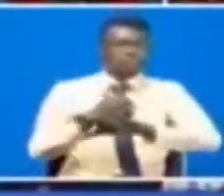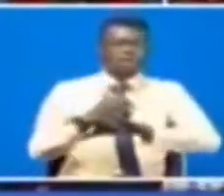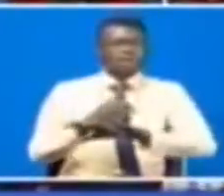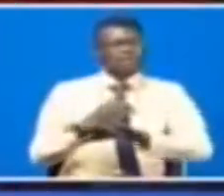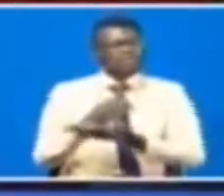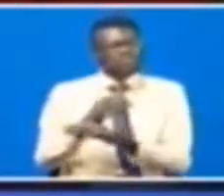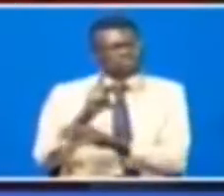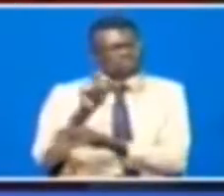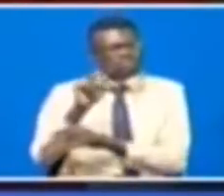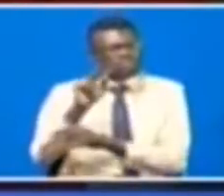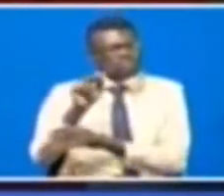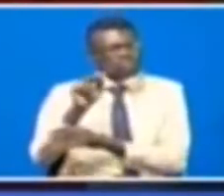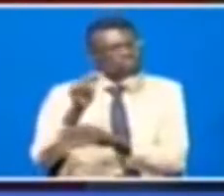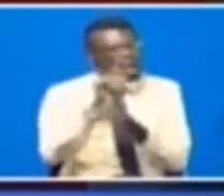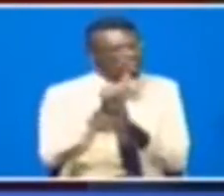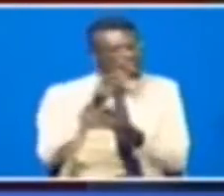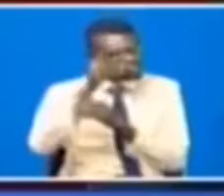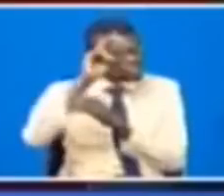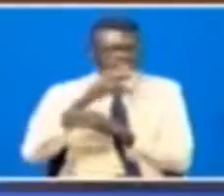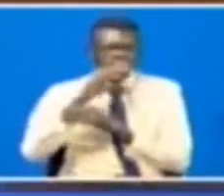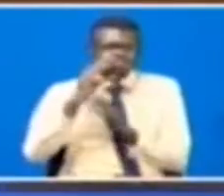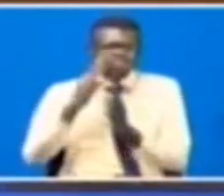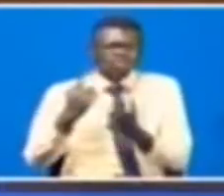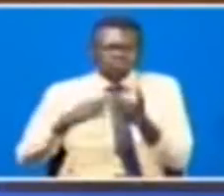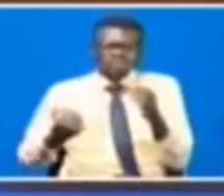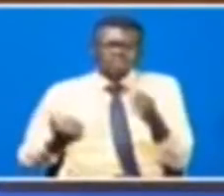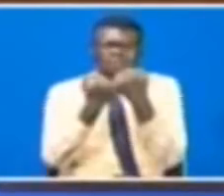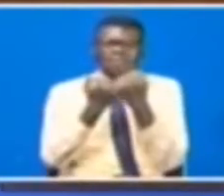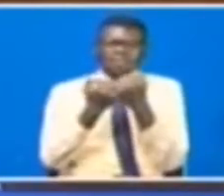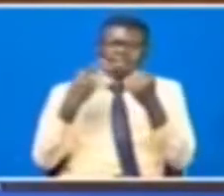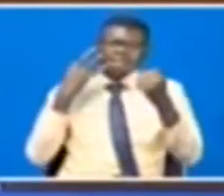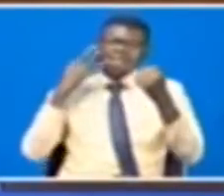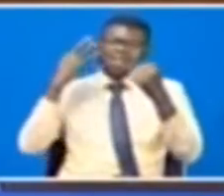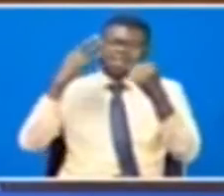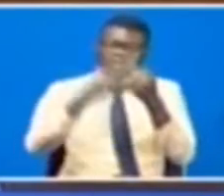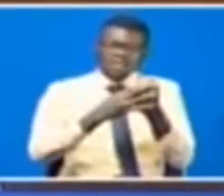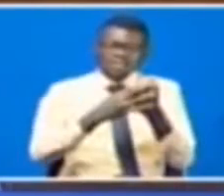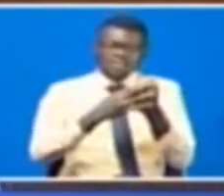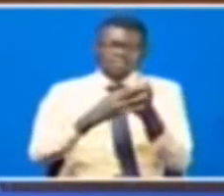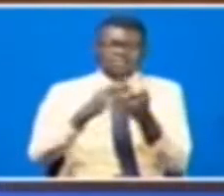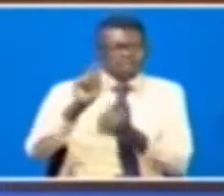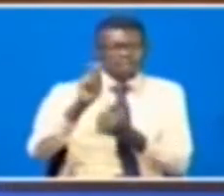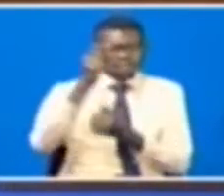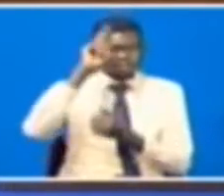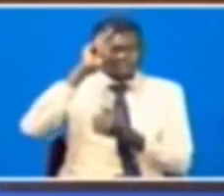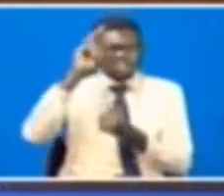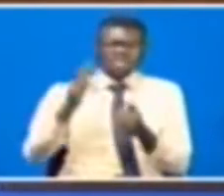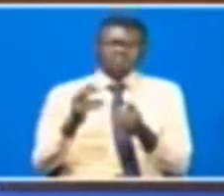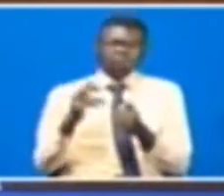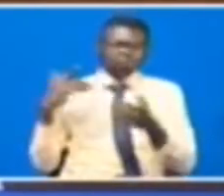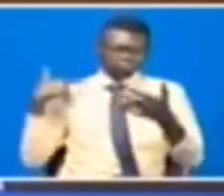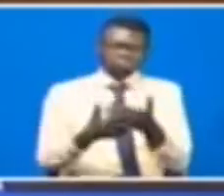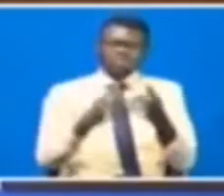KTN News sought clarifications from police spokesmen on the unfolding scenario. We have about 800 Kenya police officers who have been